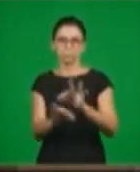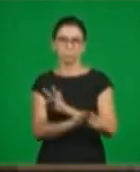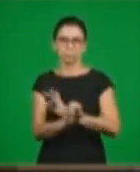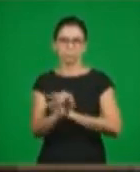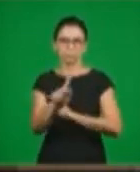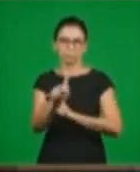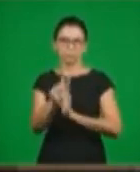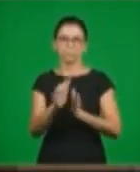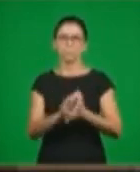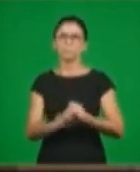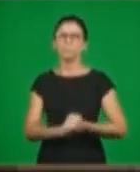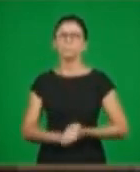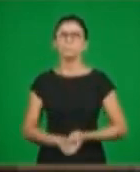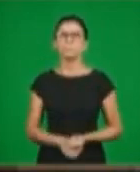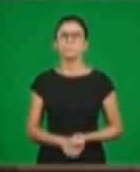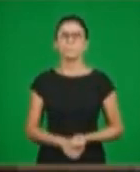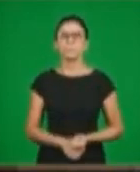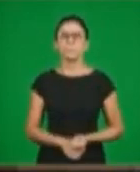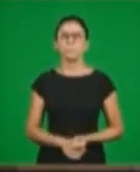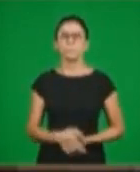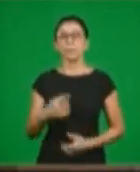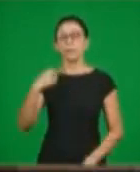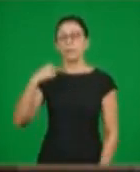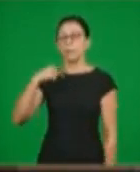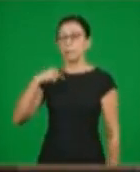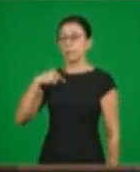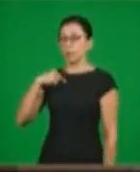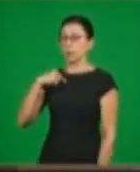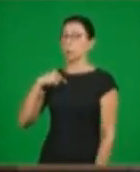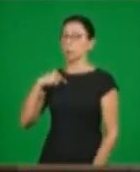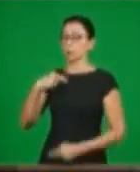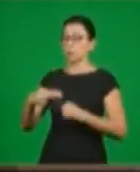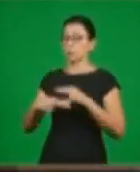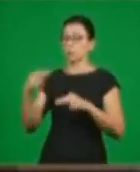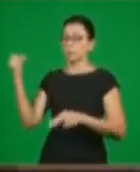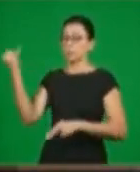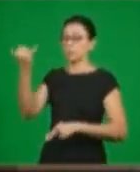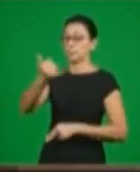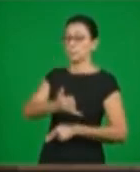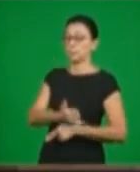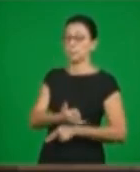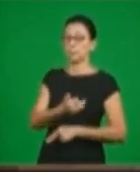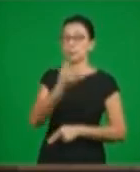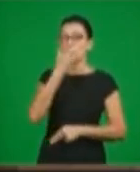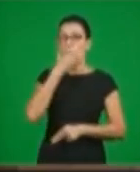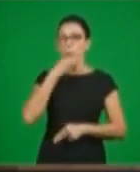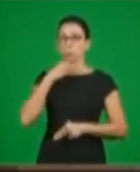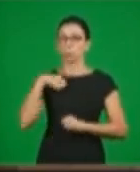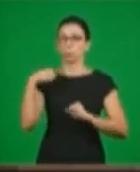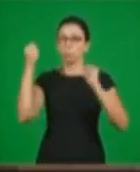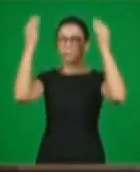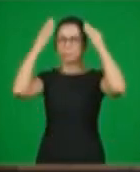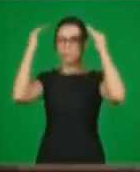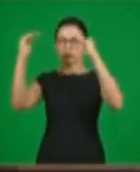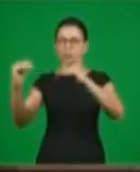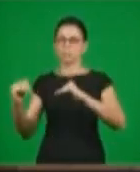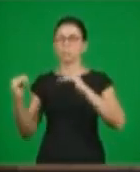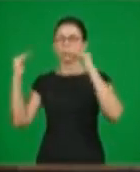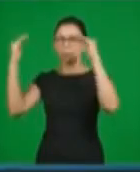right. Then I said to the nobles, the rulers, and the rest of the